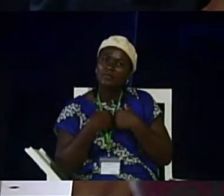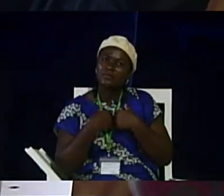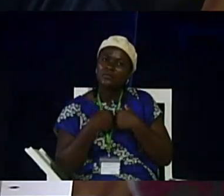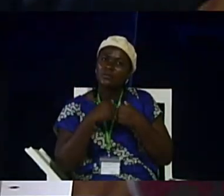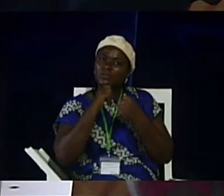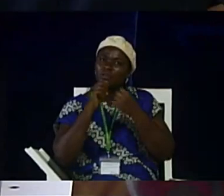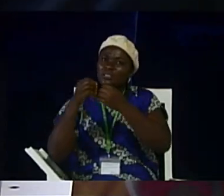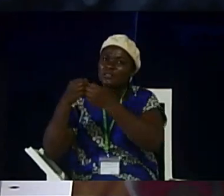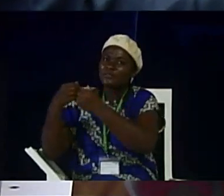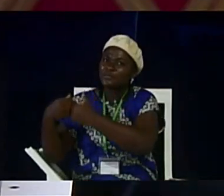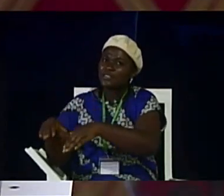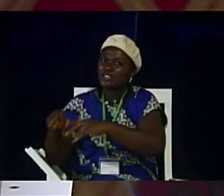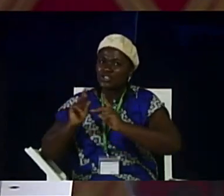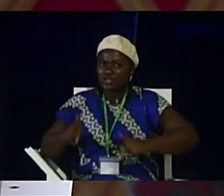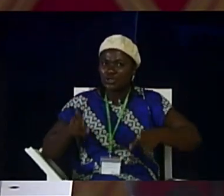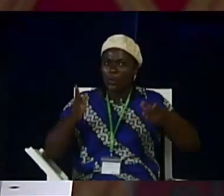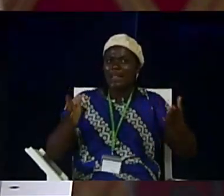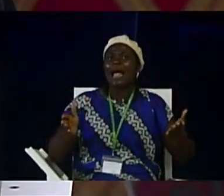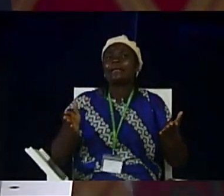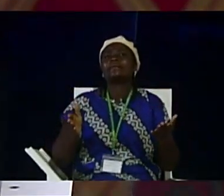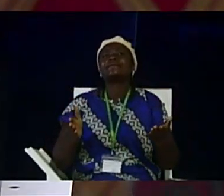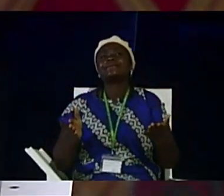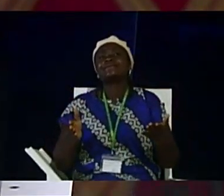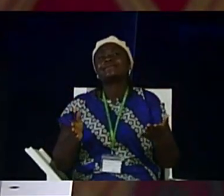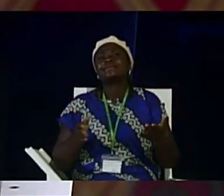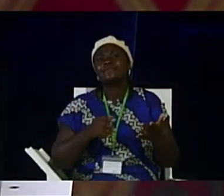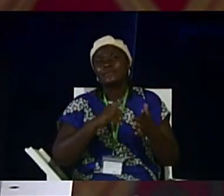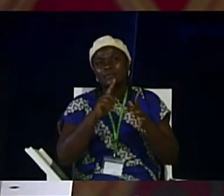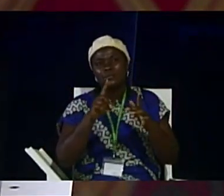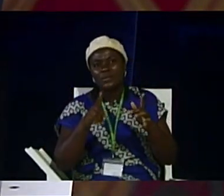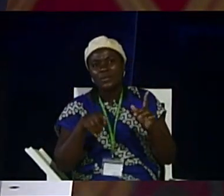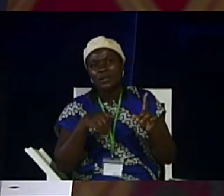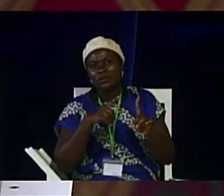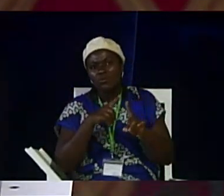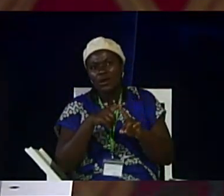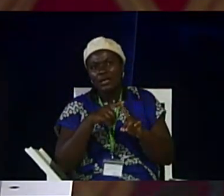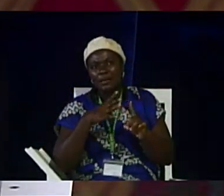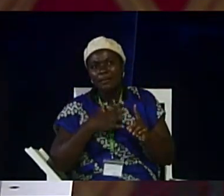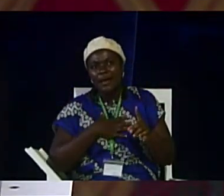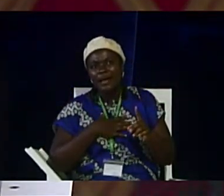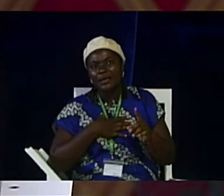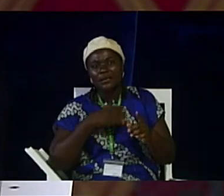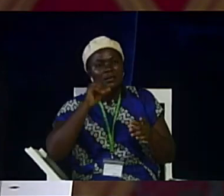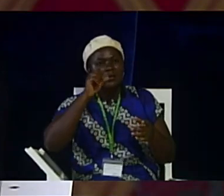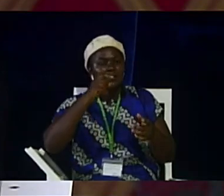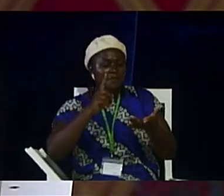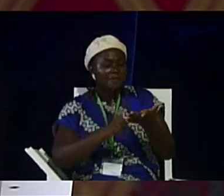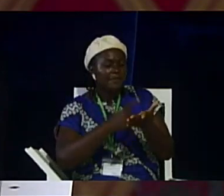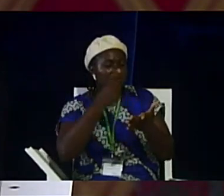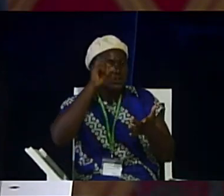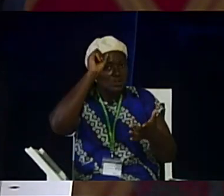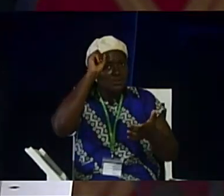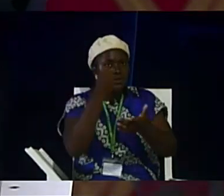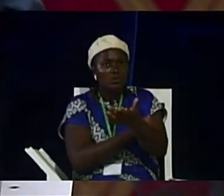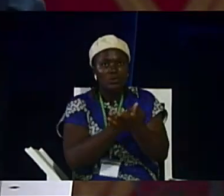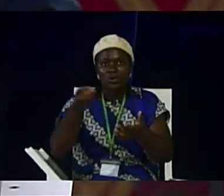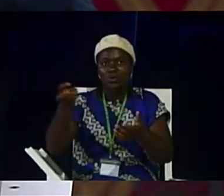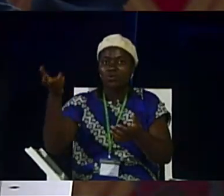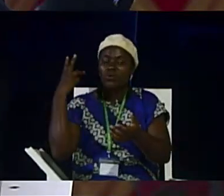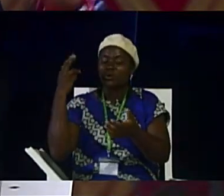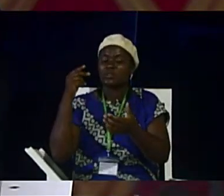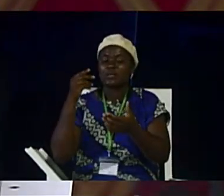inexhaustible supply. When my first son was born, I'm talking